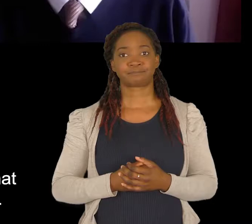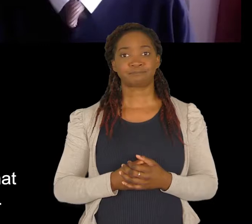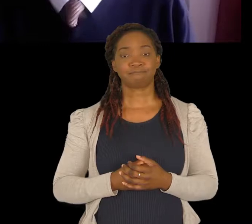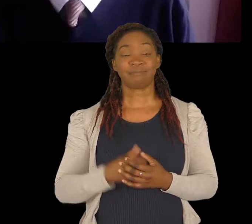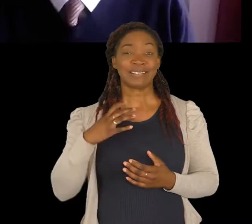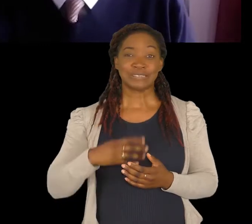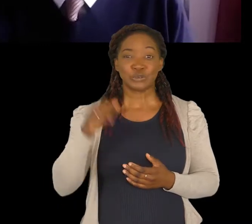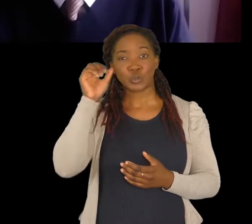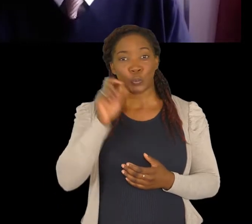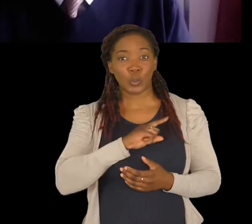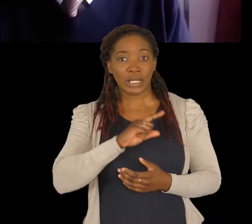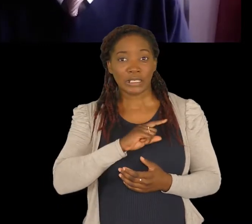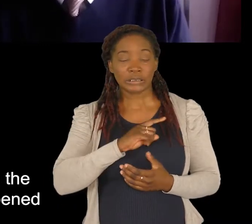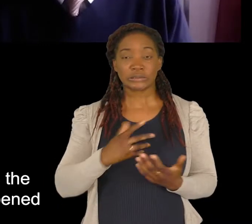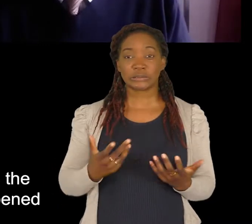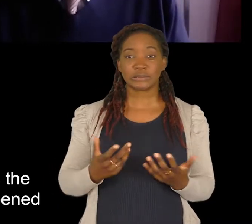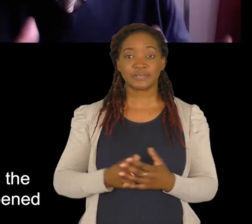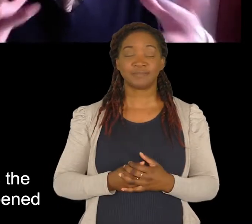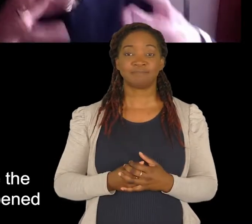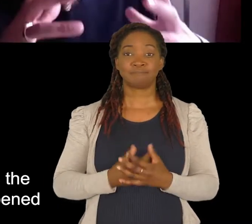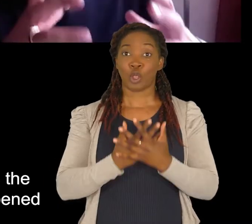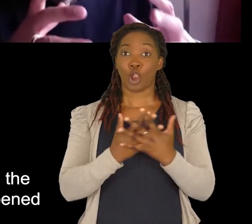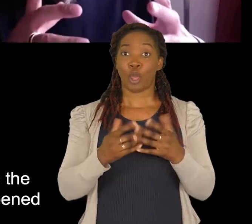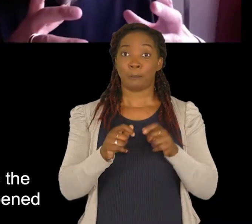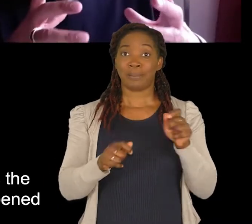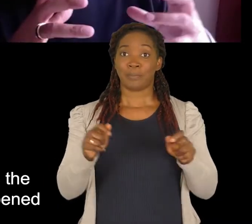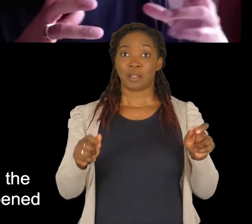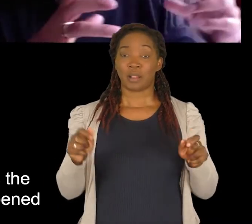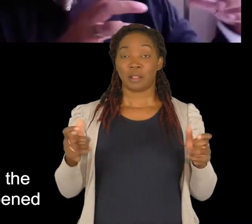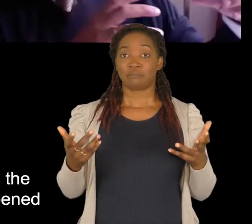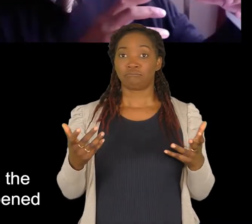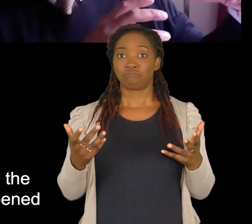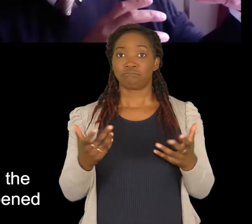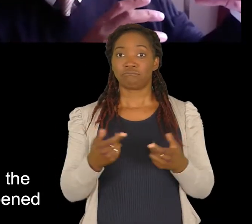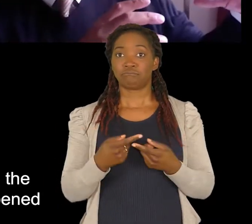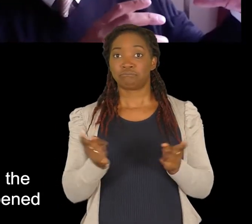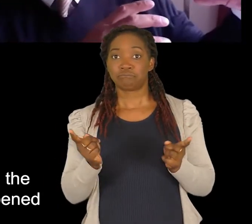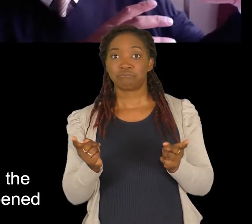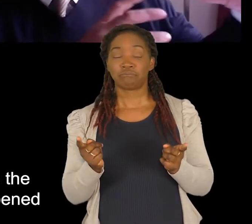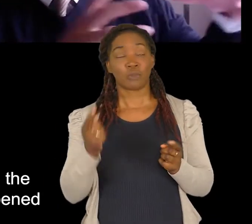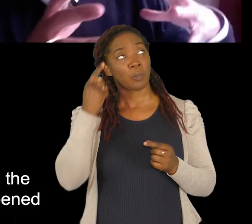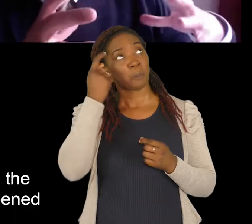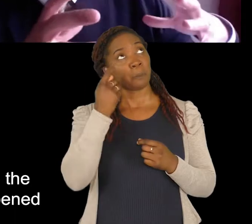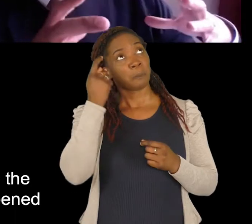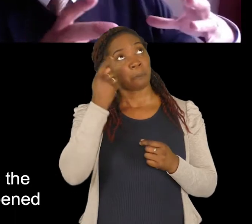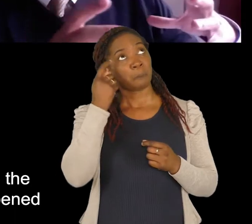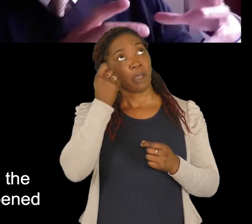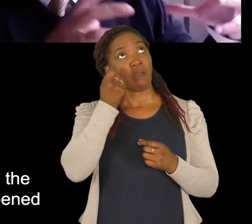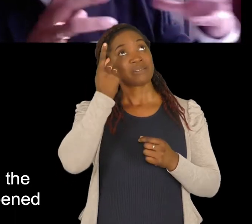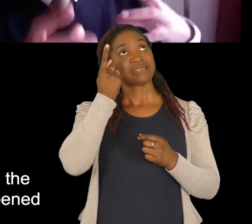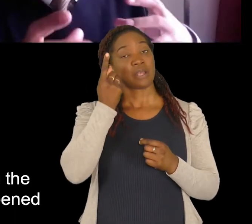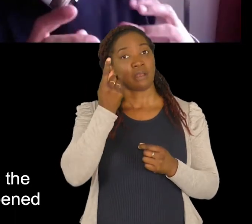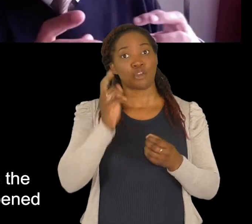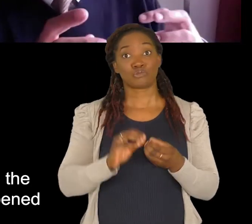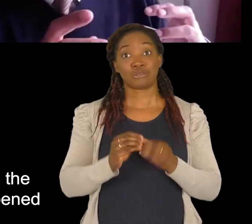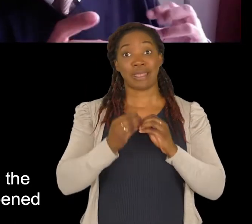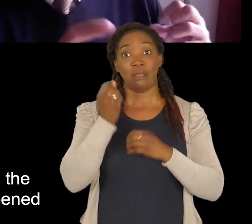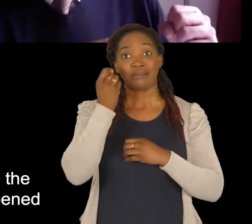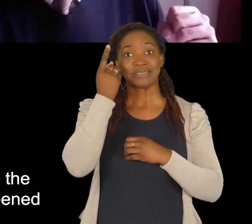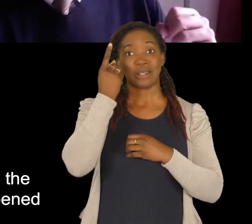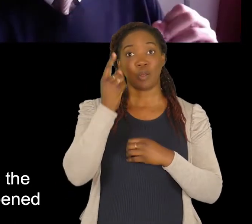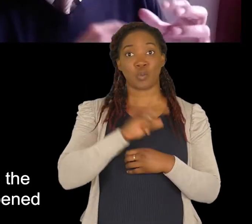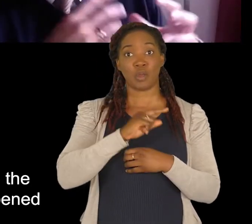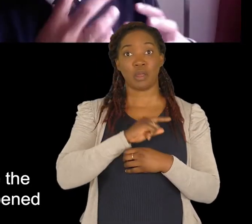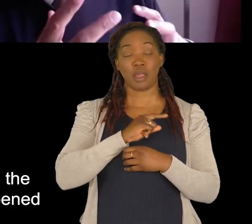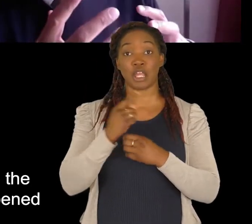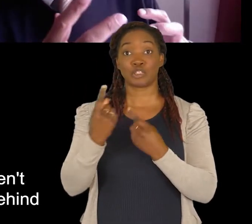the why. And a lot of people that actually think about ideas, create those ideas